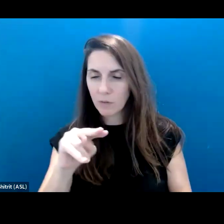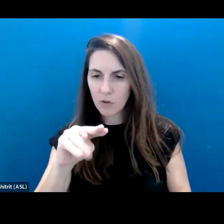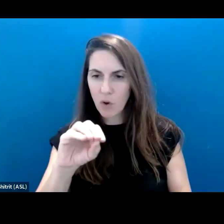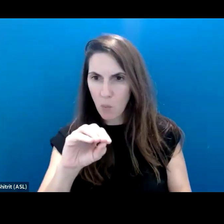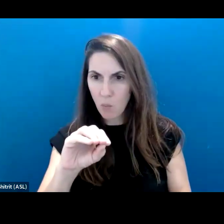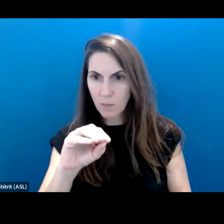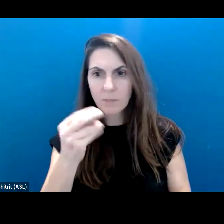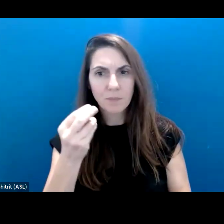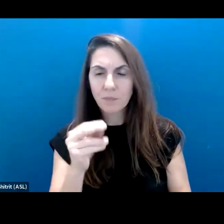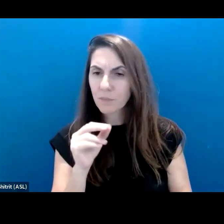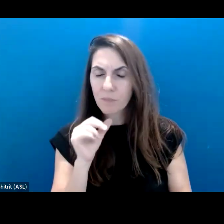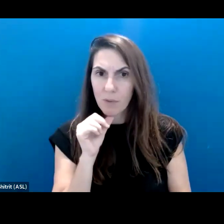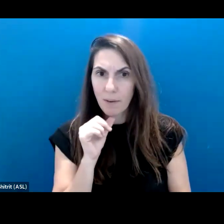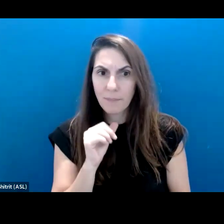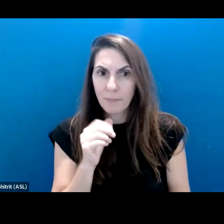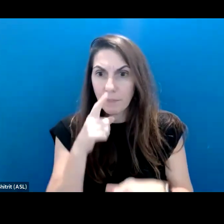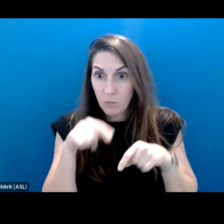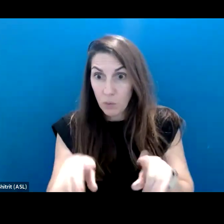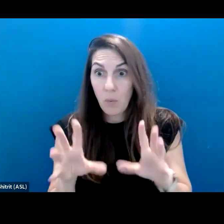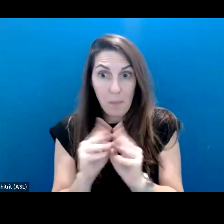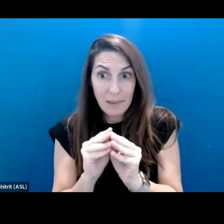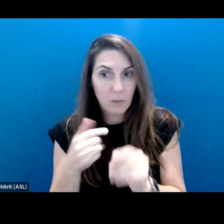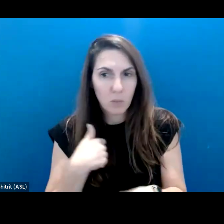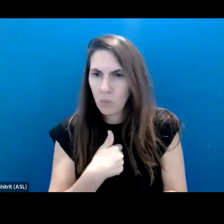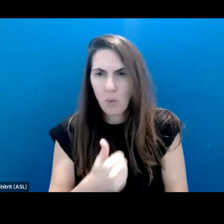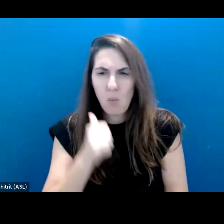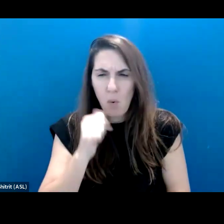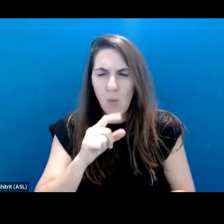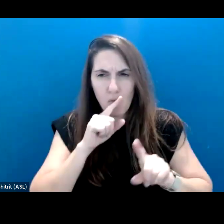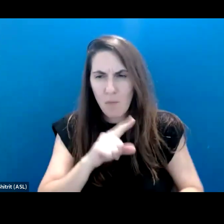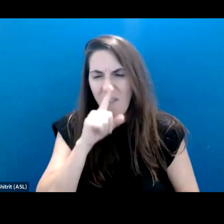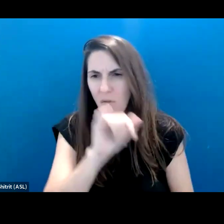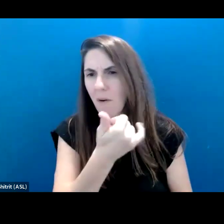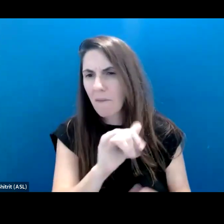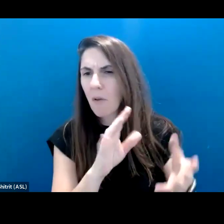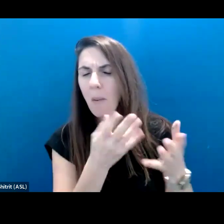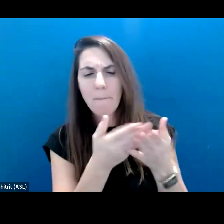meeting, that is not a thing that we will respond